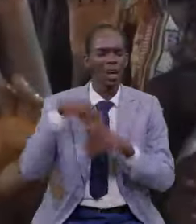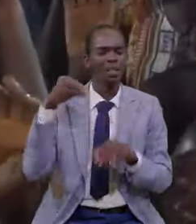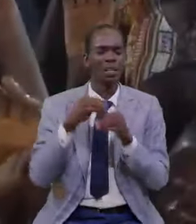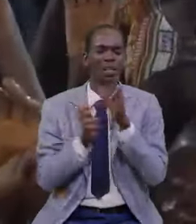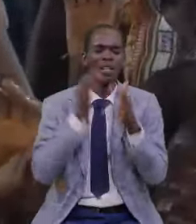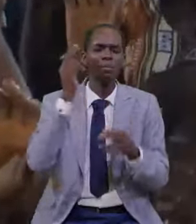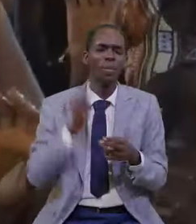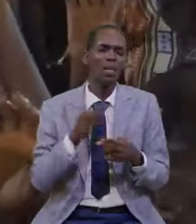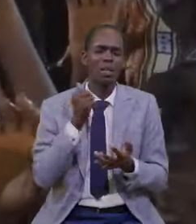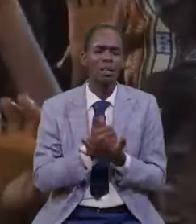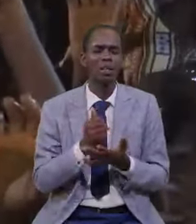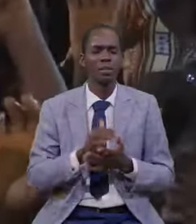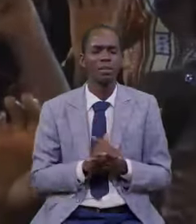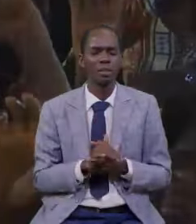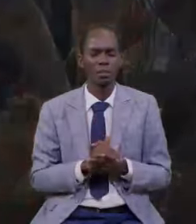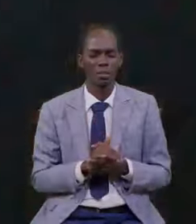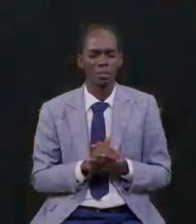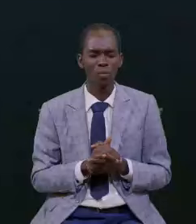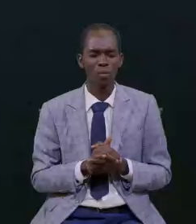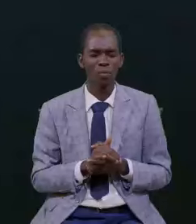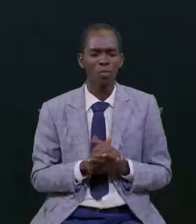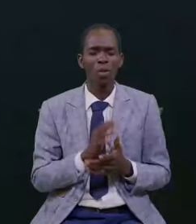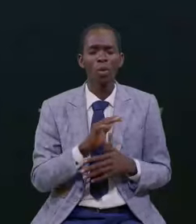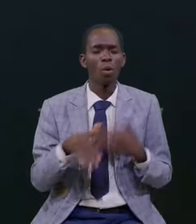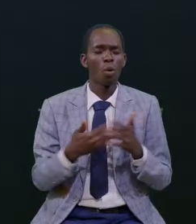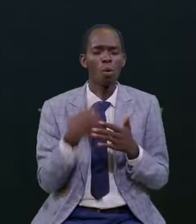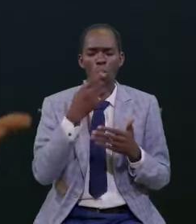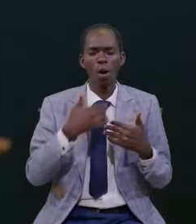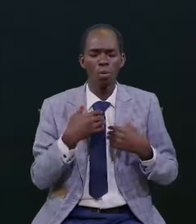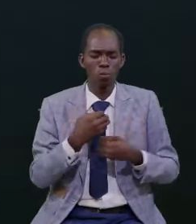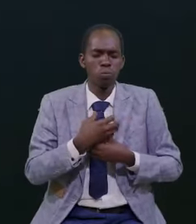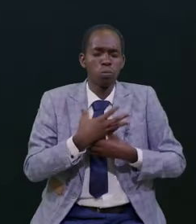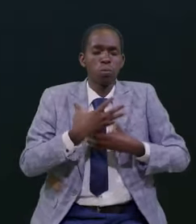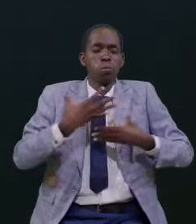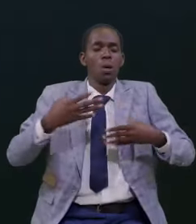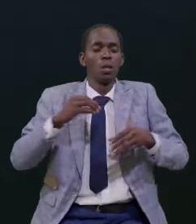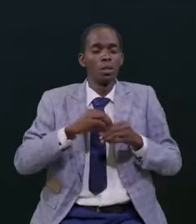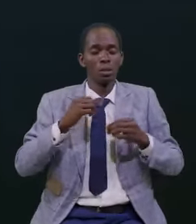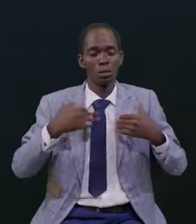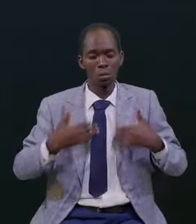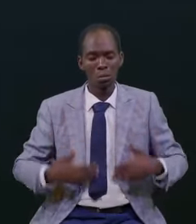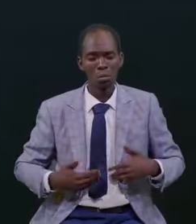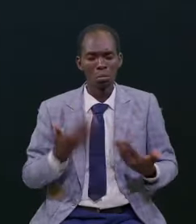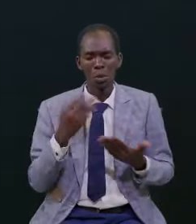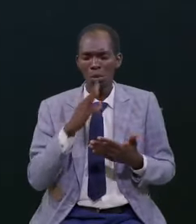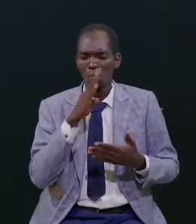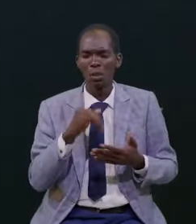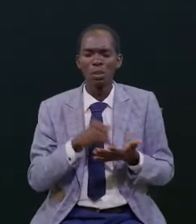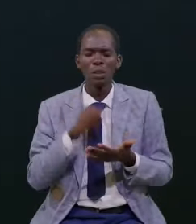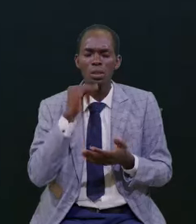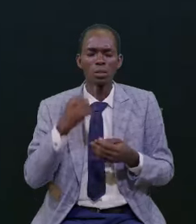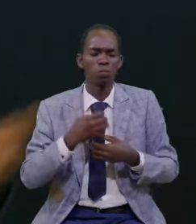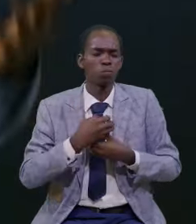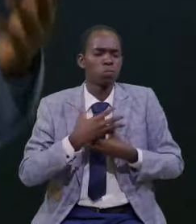name. Those who have any swelling in their body, whether it's a swelling of goiter,